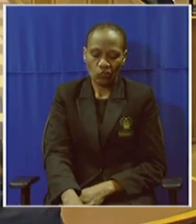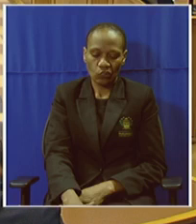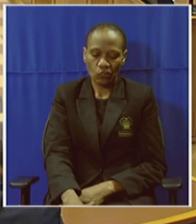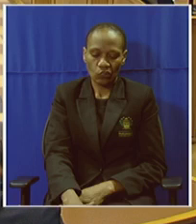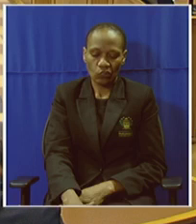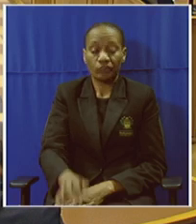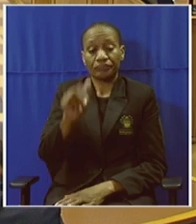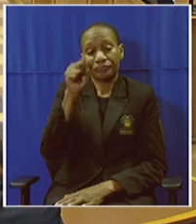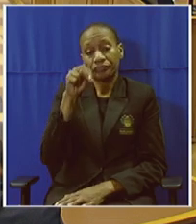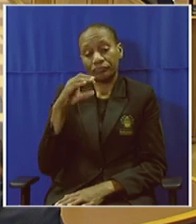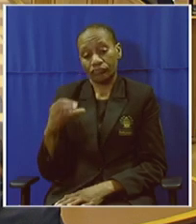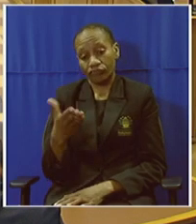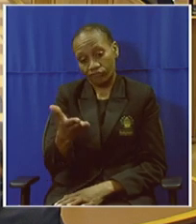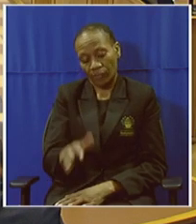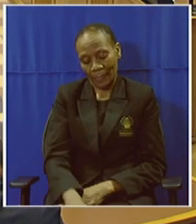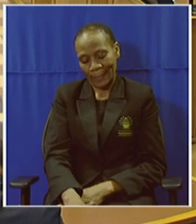ANC?